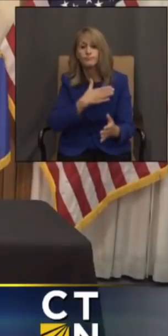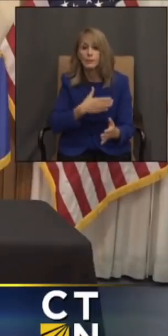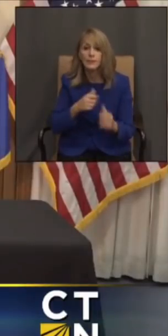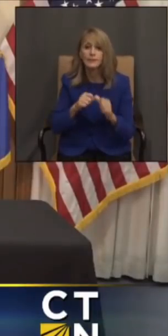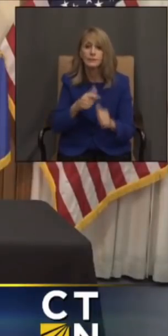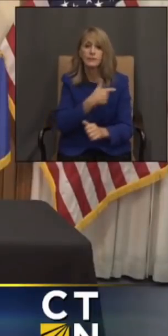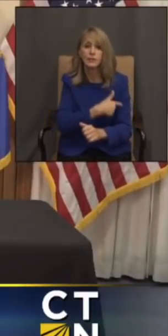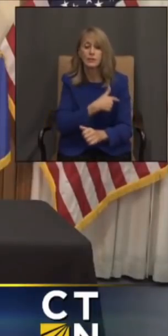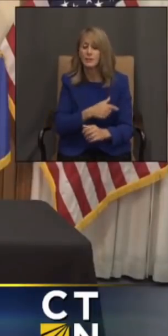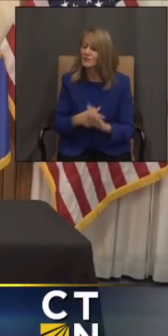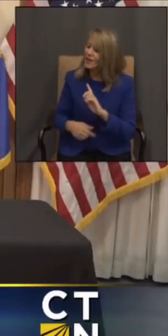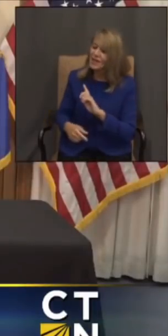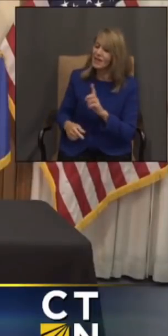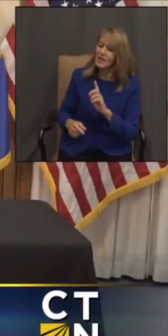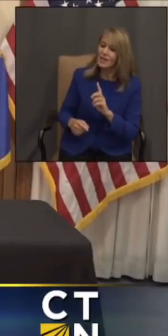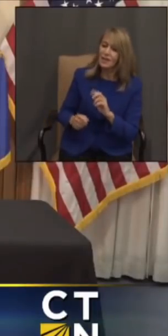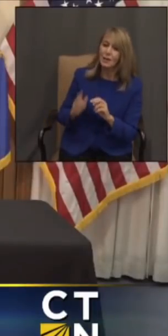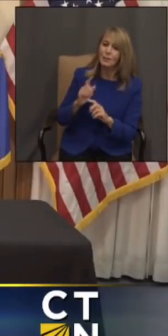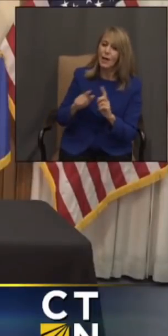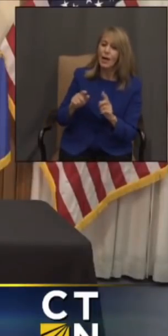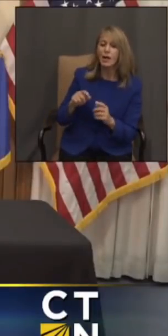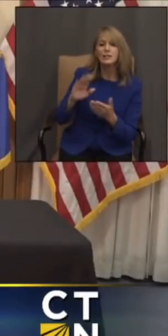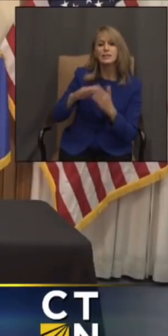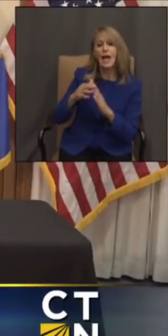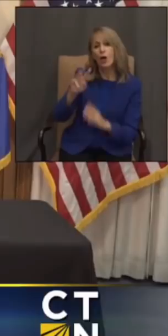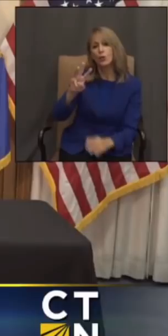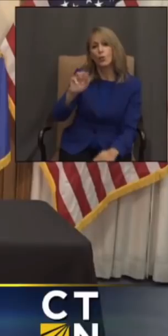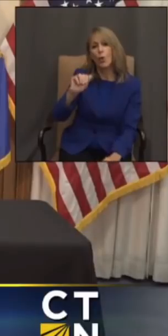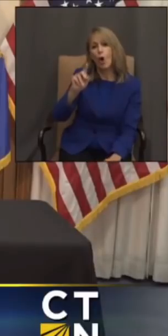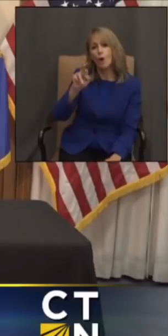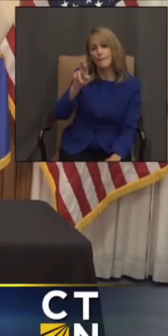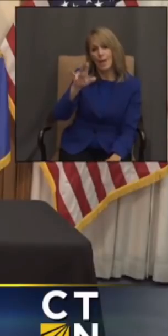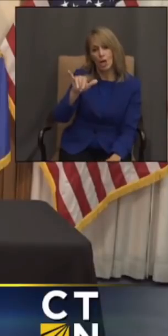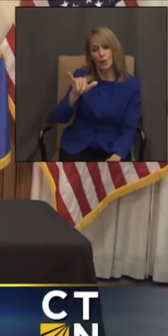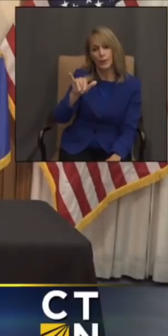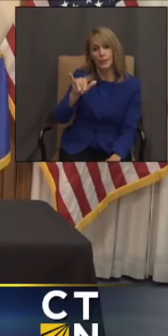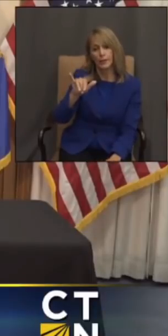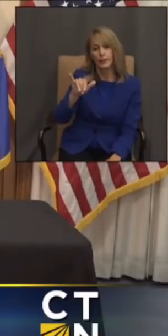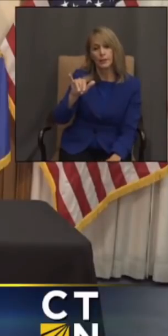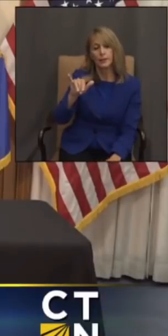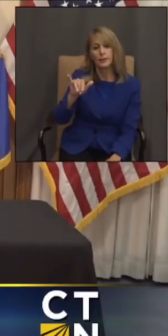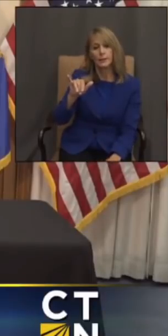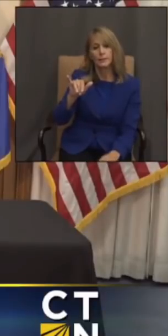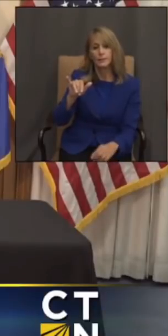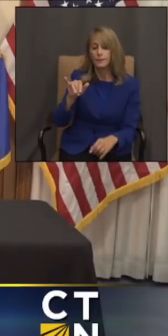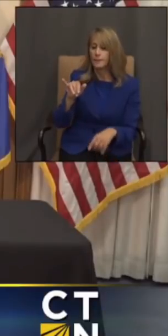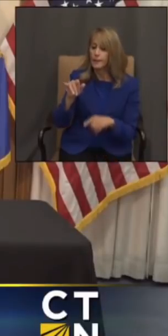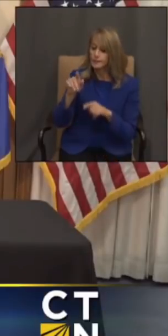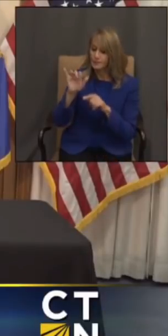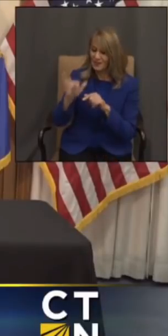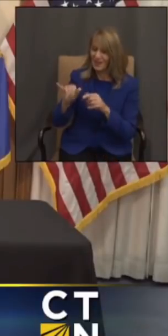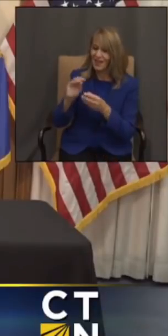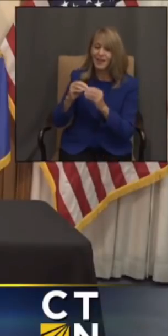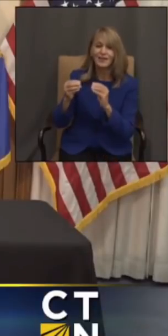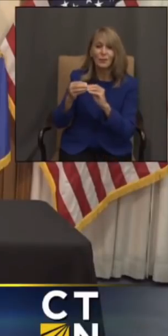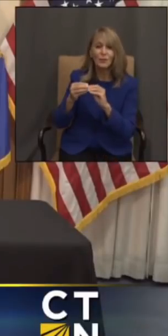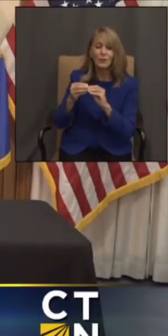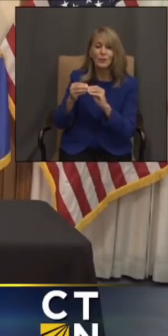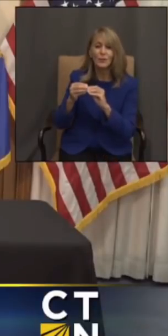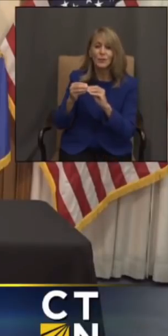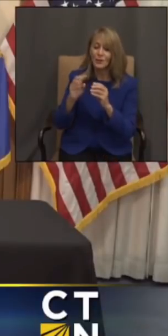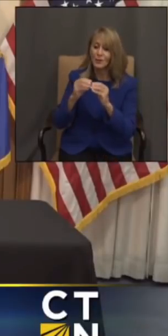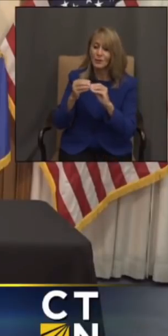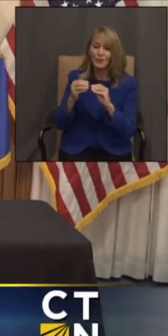But still, when you look at Waterbury, I think it was, I don't have the map in front of me right now,